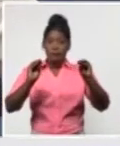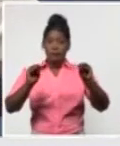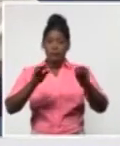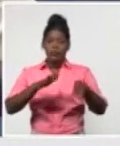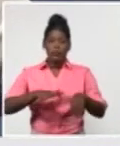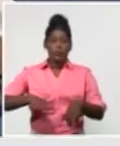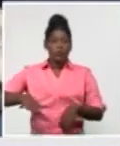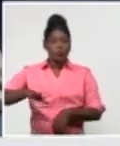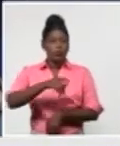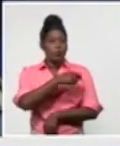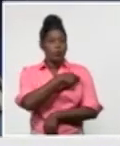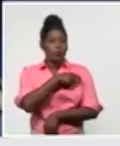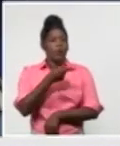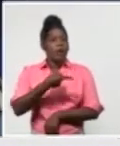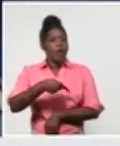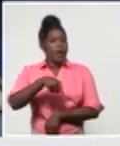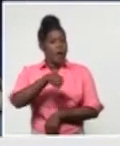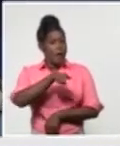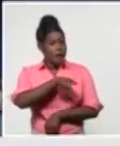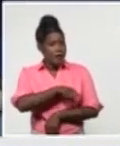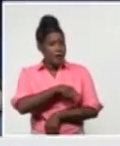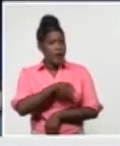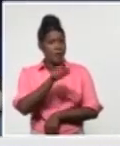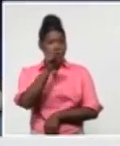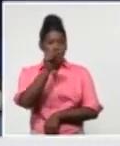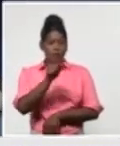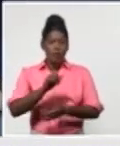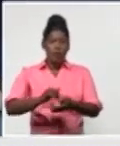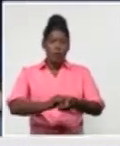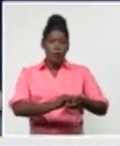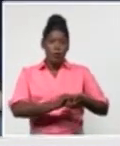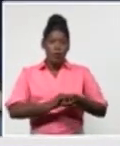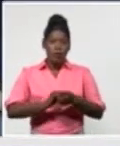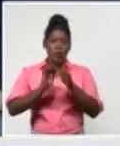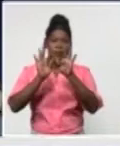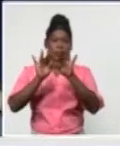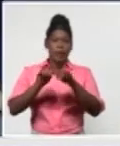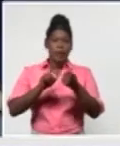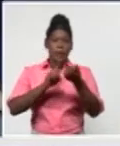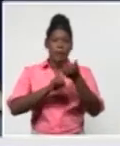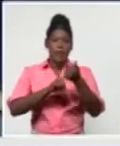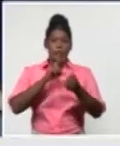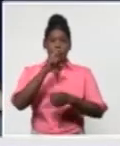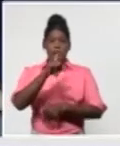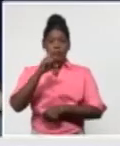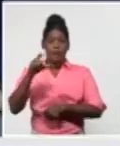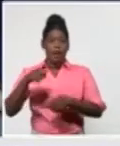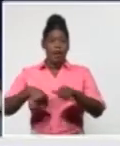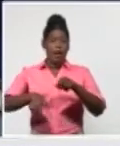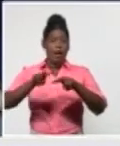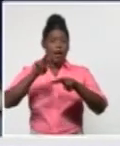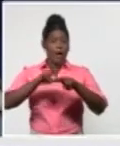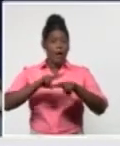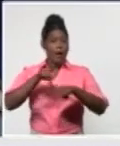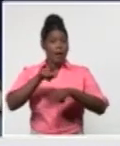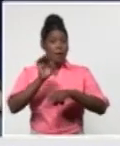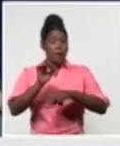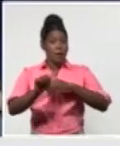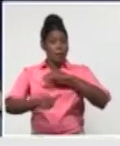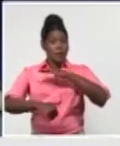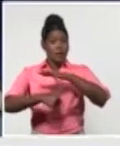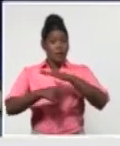yesterday, Comrade Luis Torres Iribar, the party secretary in Havana, the president of the temporary